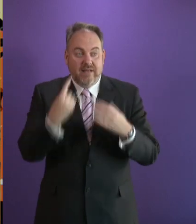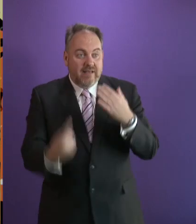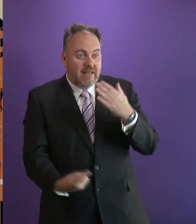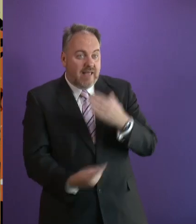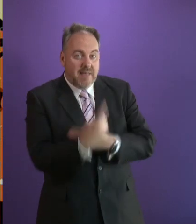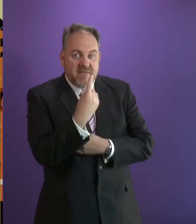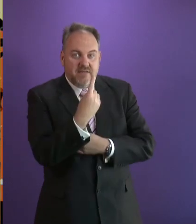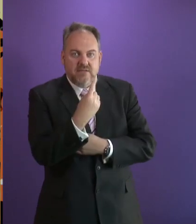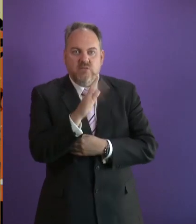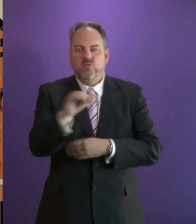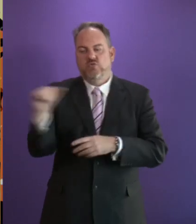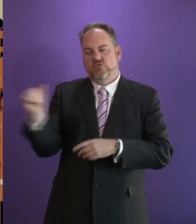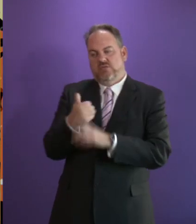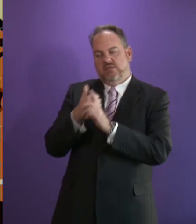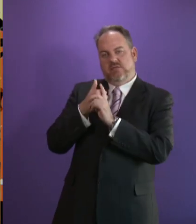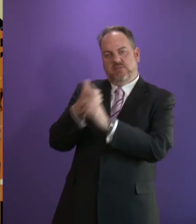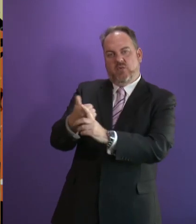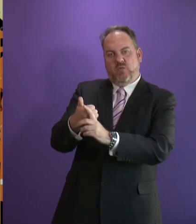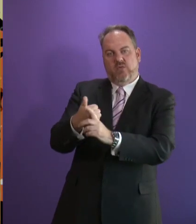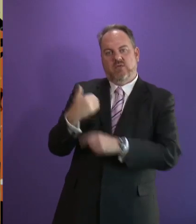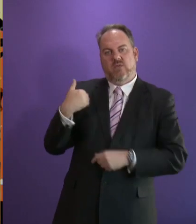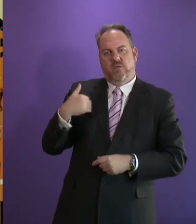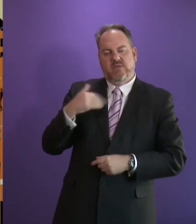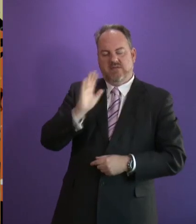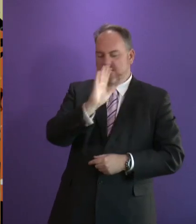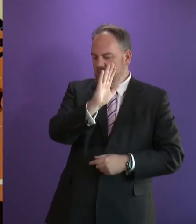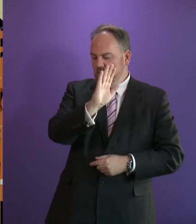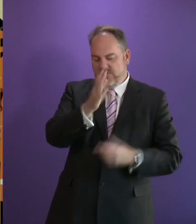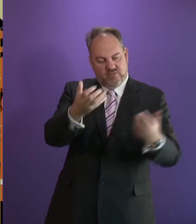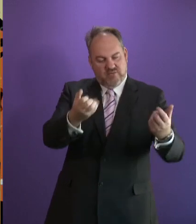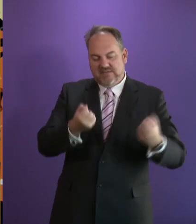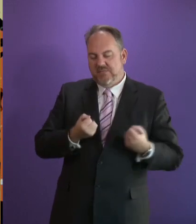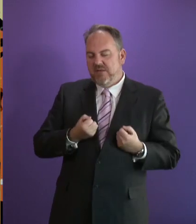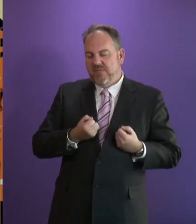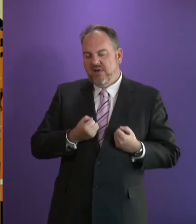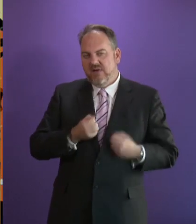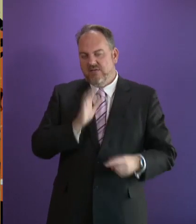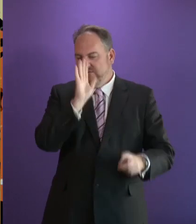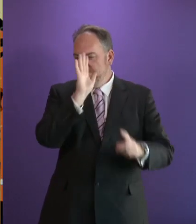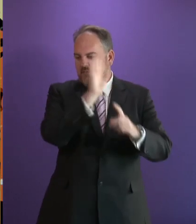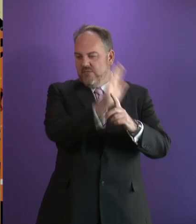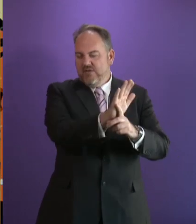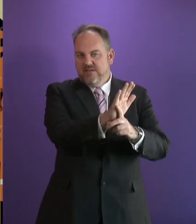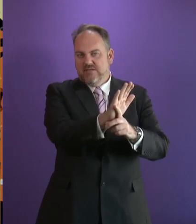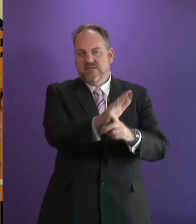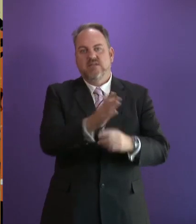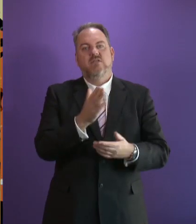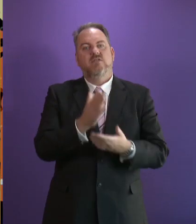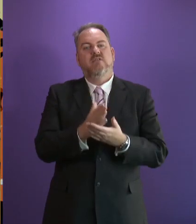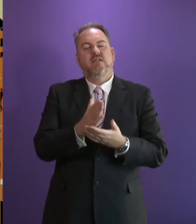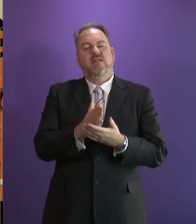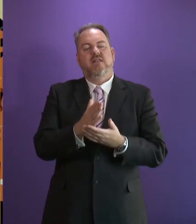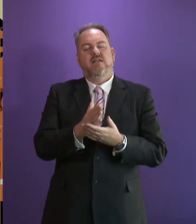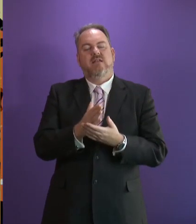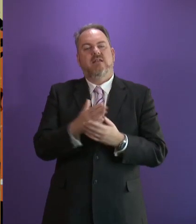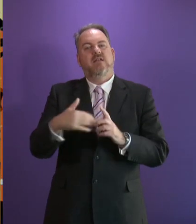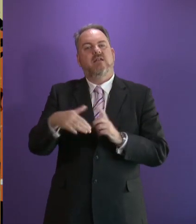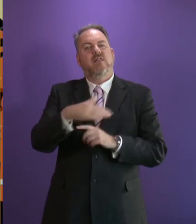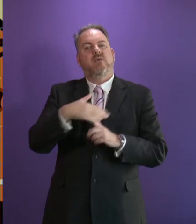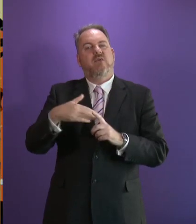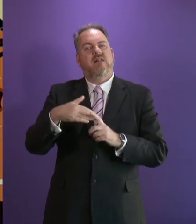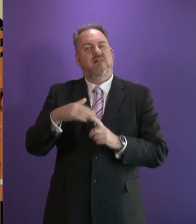up for other women and to put your piece in and say, no, actually, that's not right. I do think it's difficult. I think in local